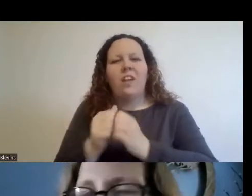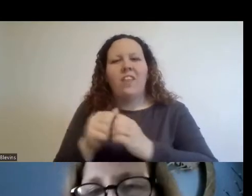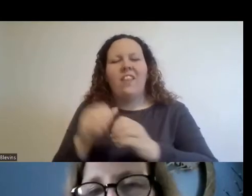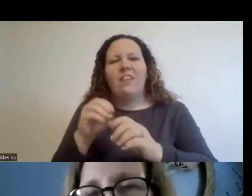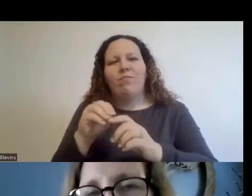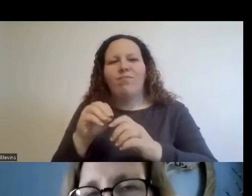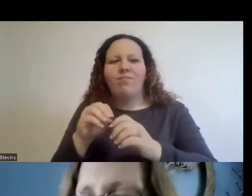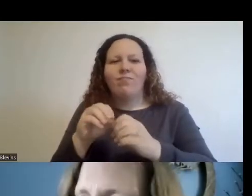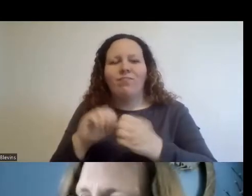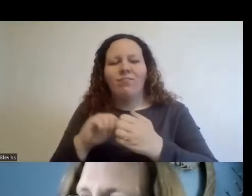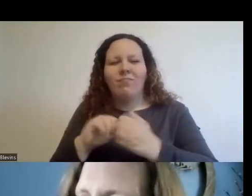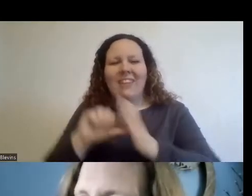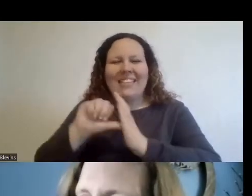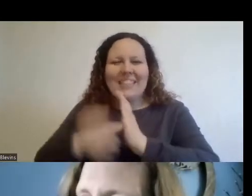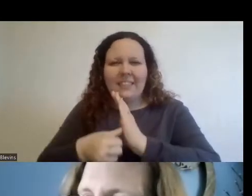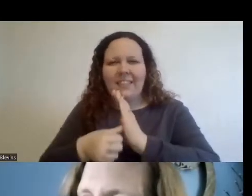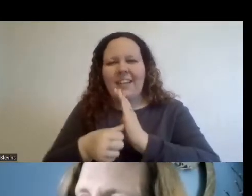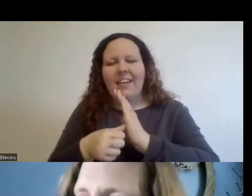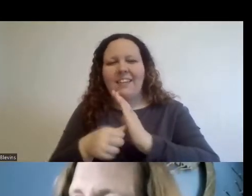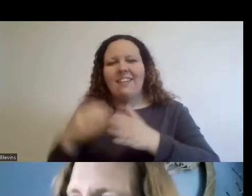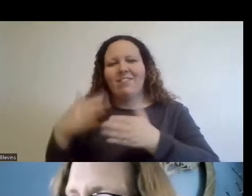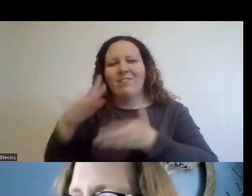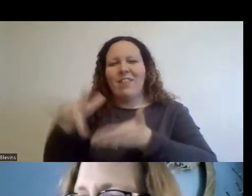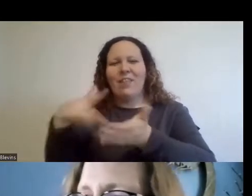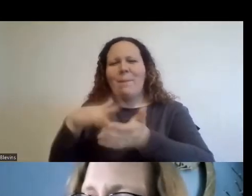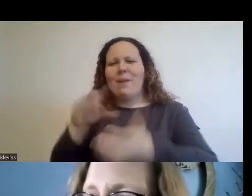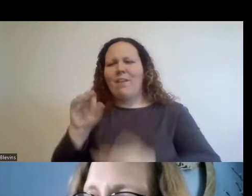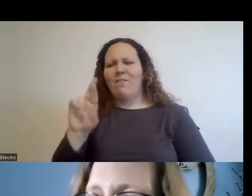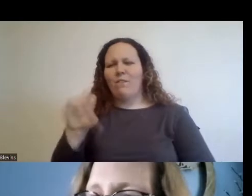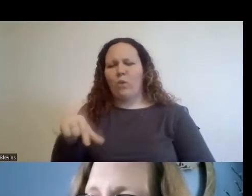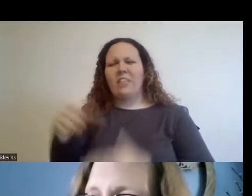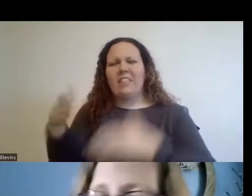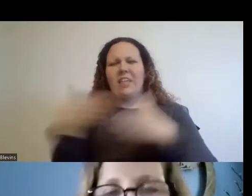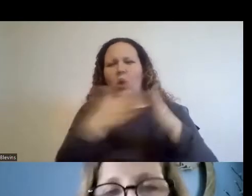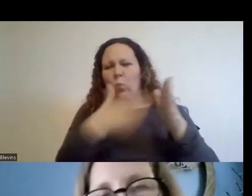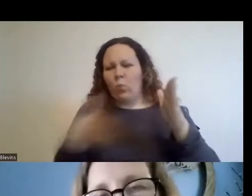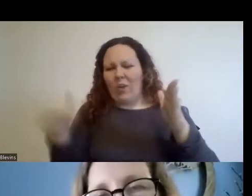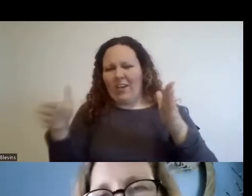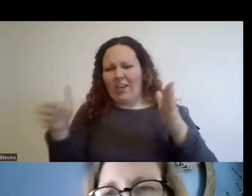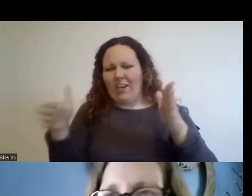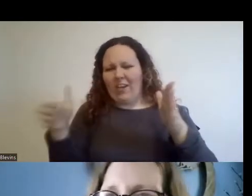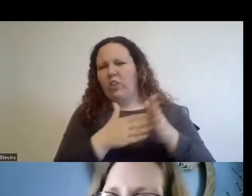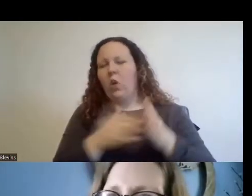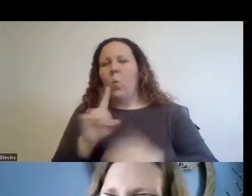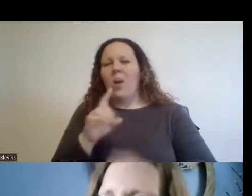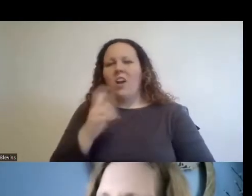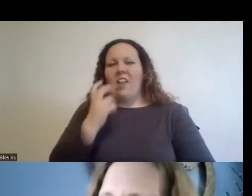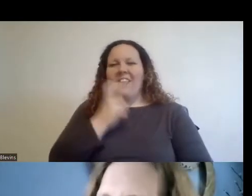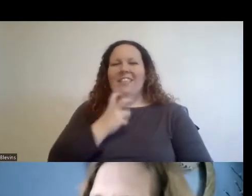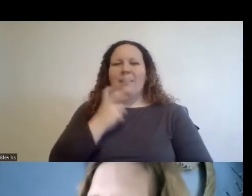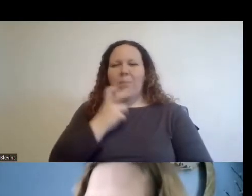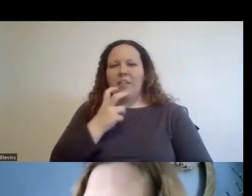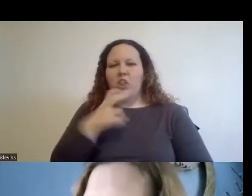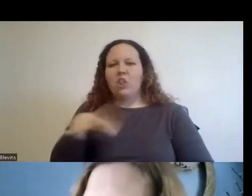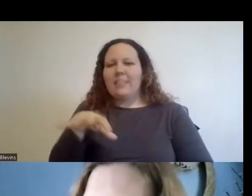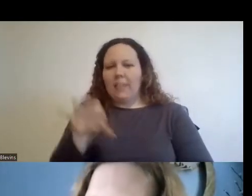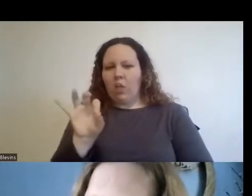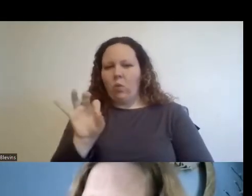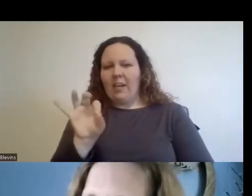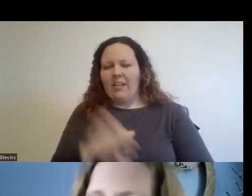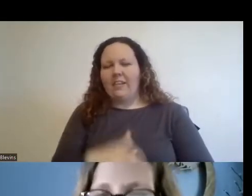in the mid-frequency range, where the sound spectrum of speech is located. That's the main area where speech